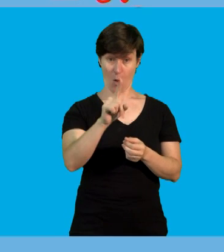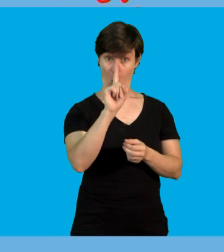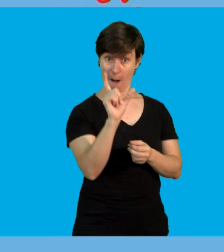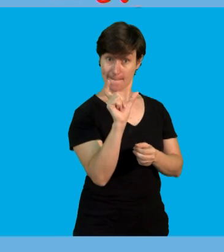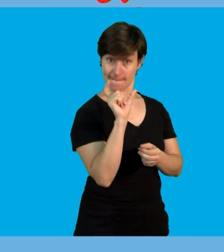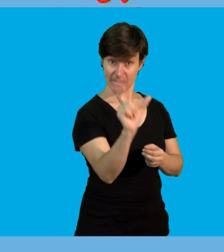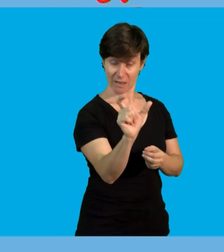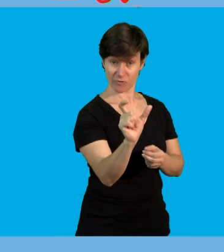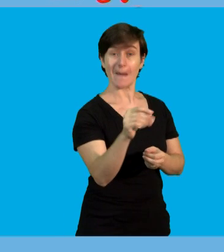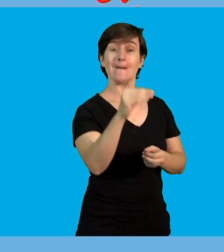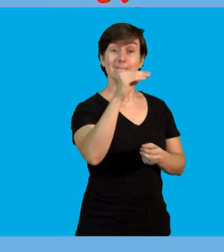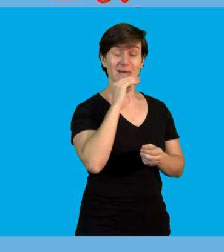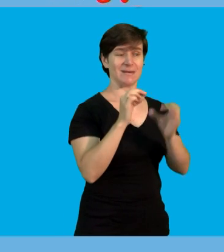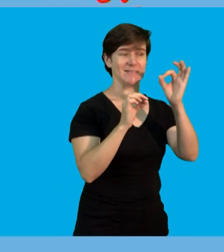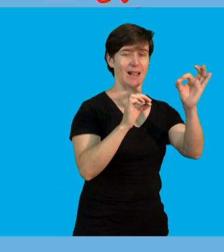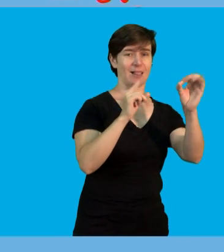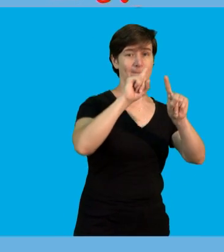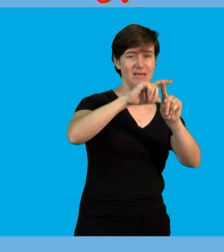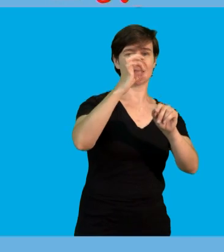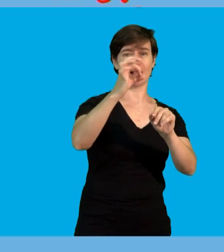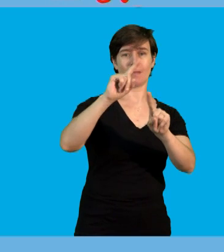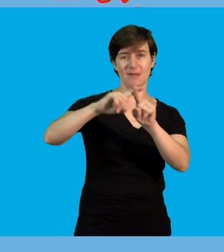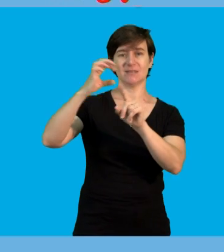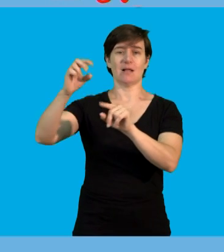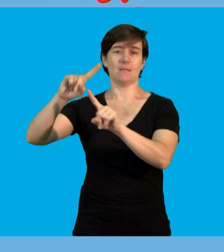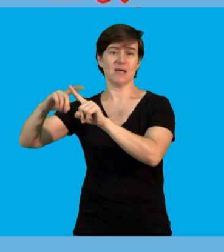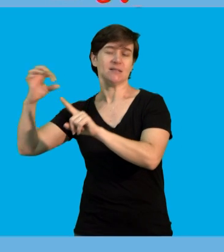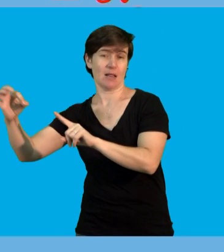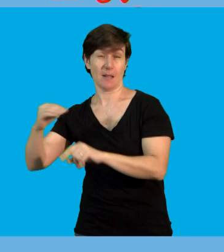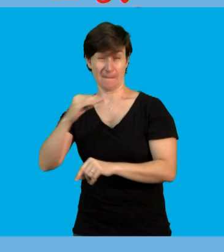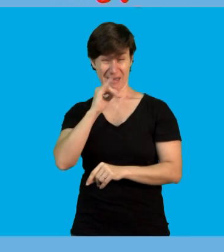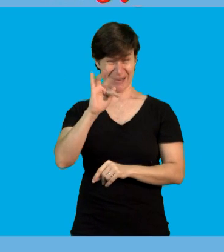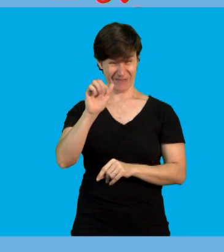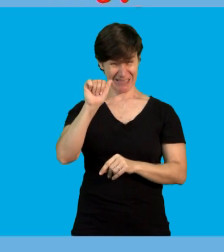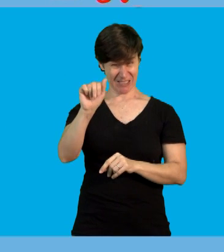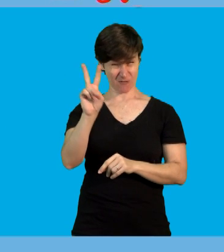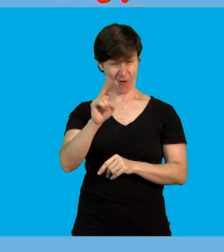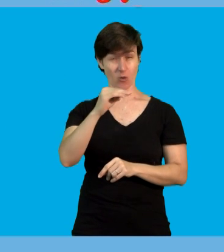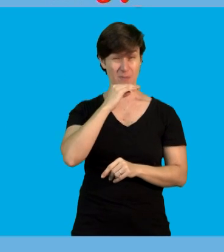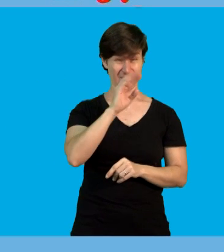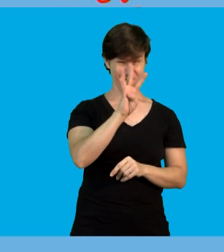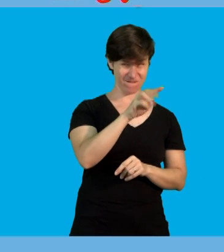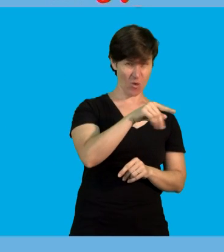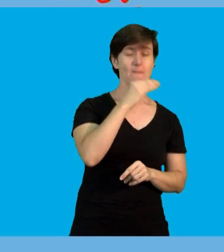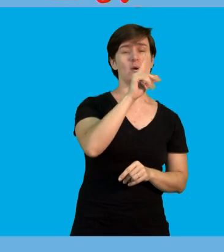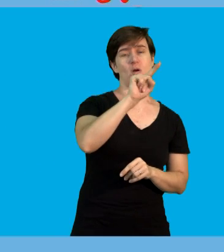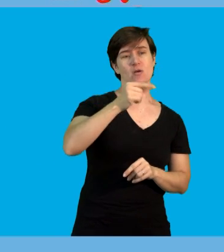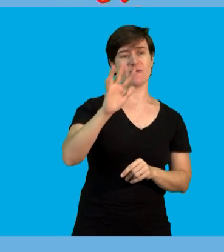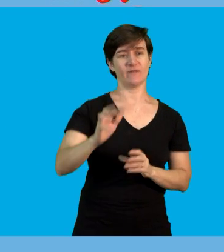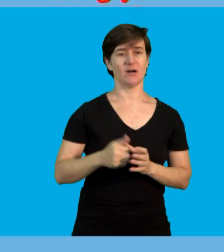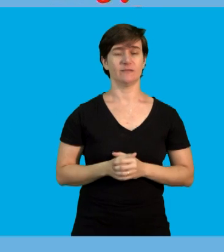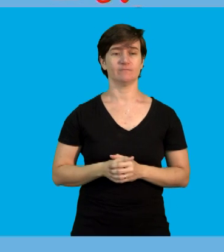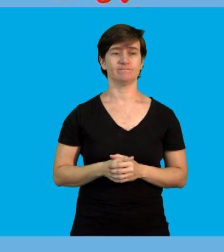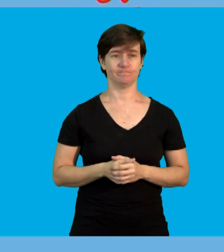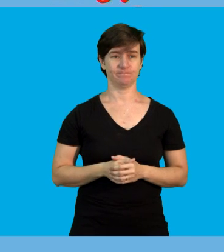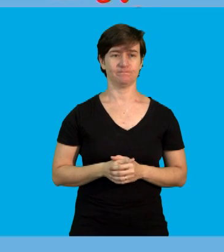is equal to the sum of the EMF of the individual cells. So in addition to that, a battery of